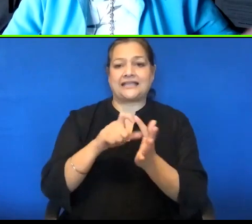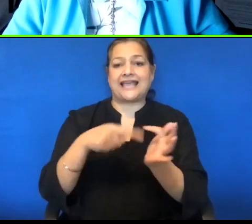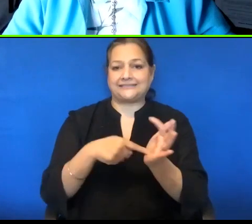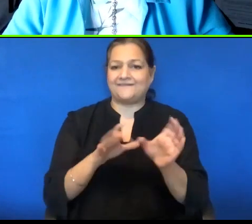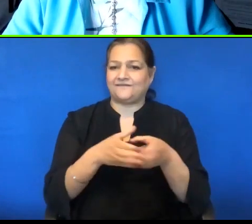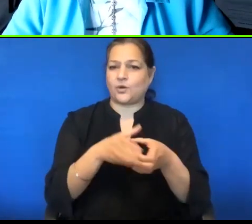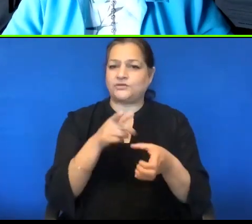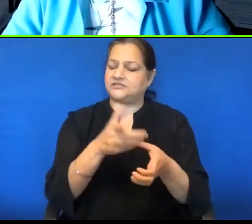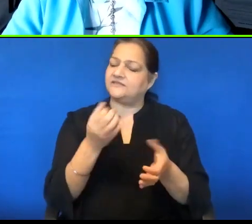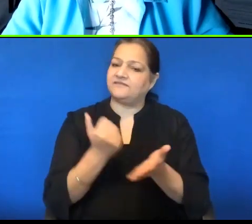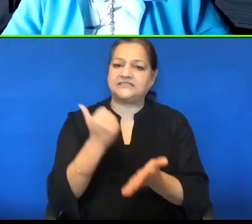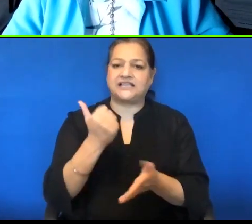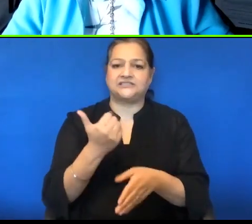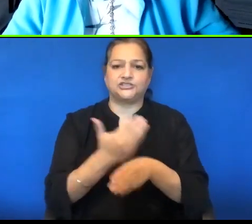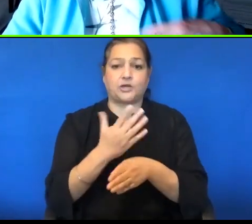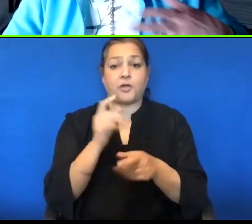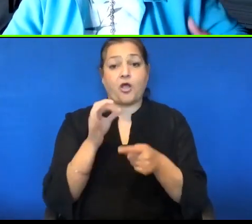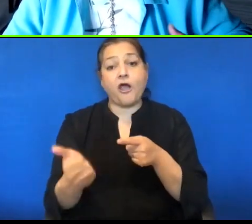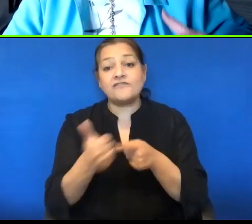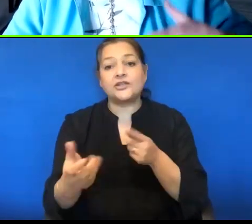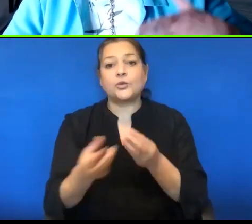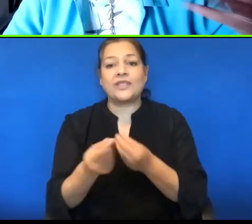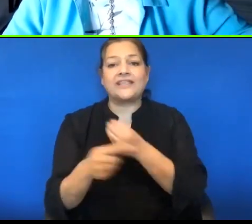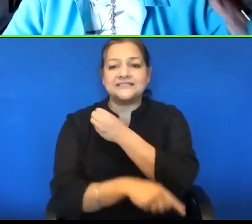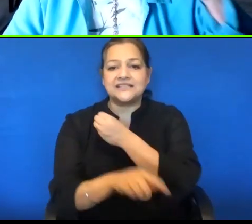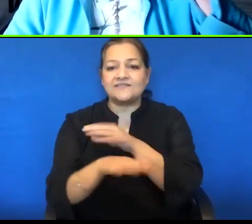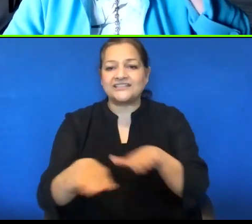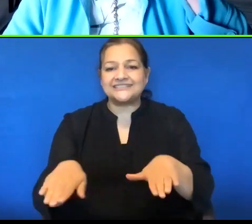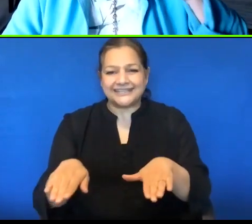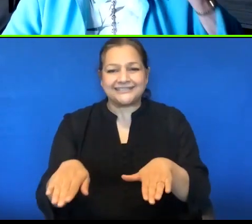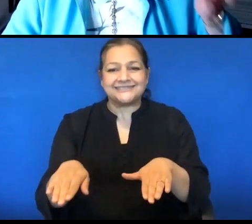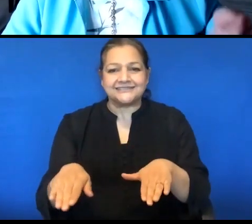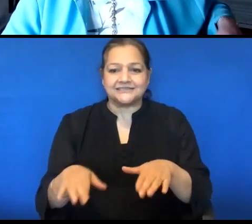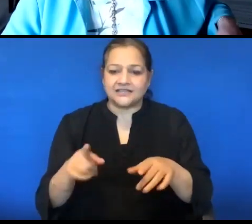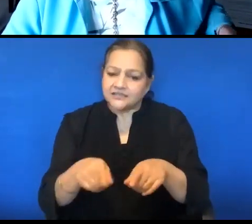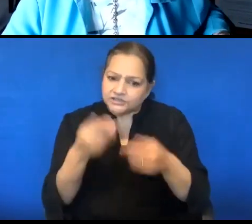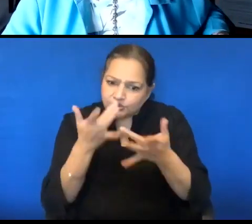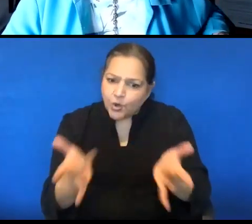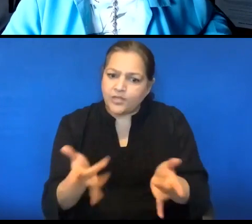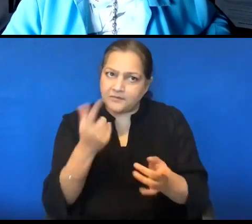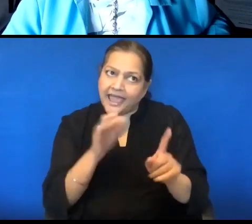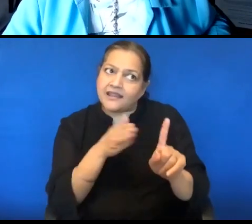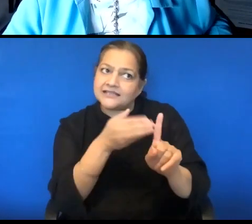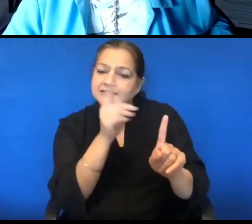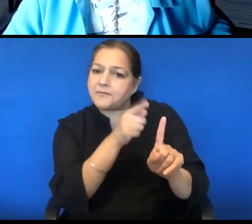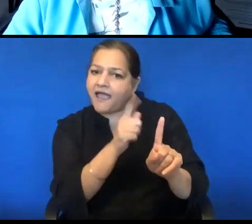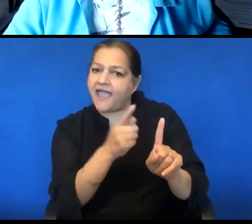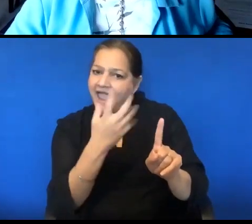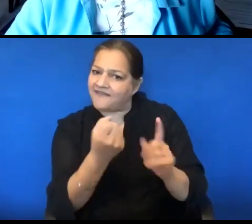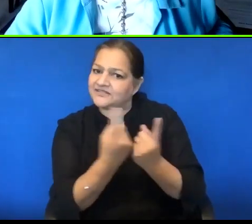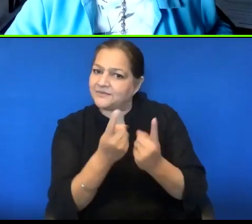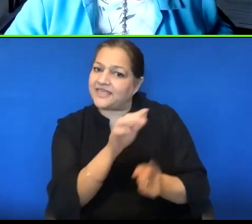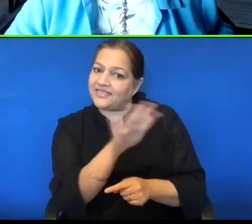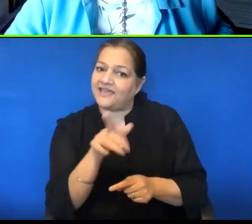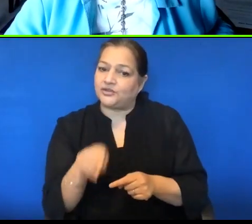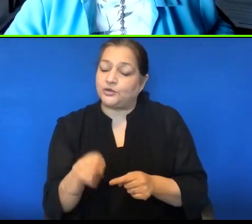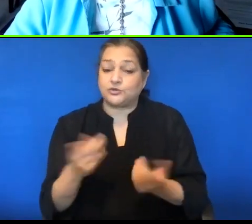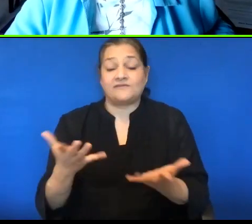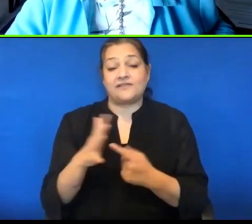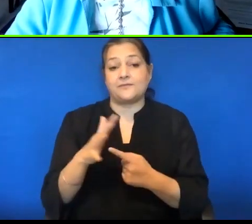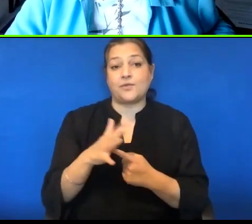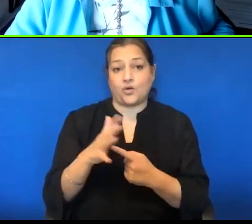with disadvantaged kids, showing them that they're worth something and giving them aspirations. Exactly. And the rest of it. Yeah, so really important. I think all our